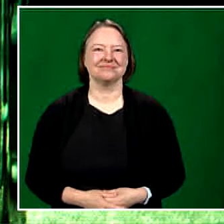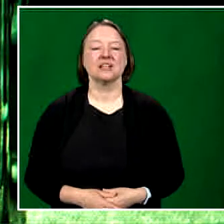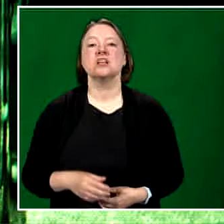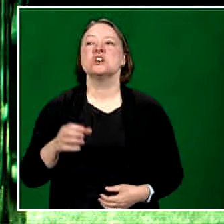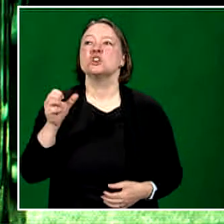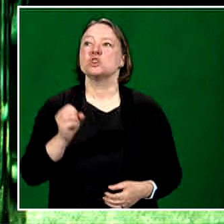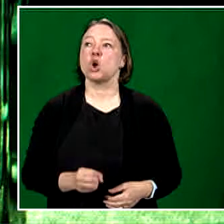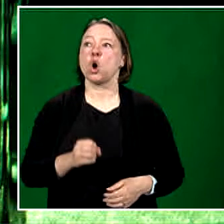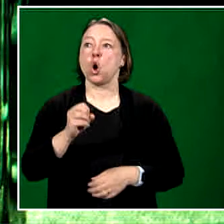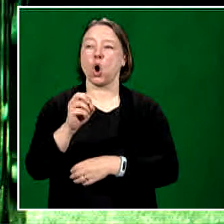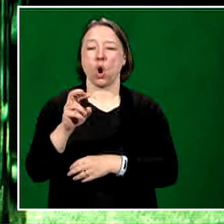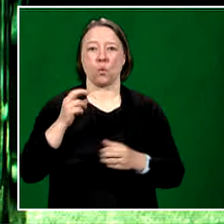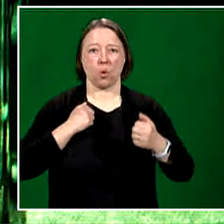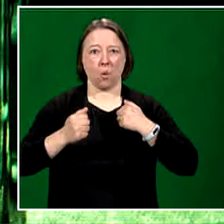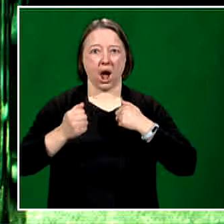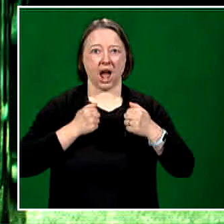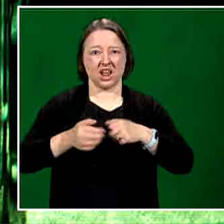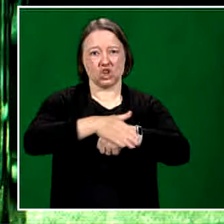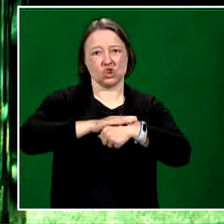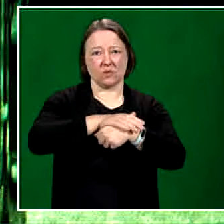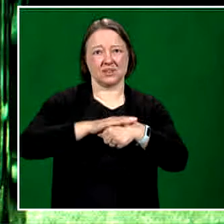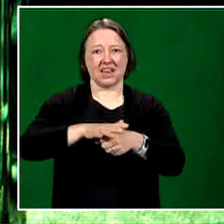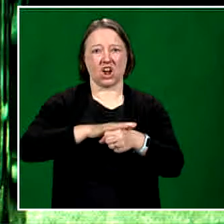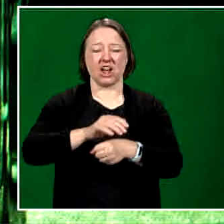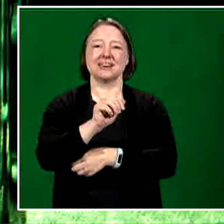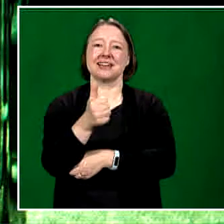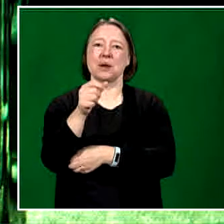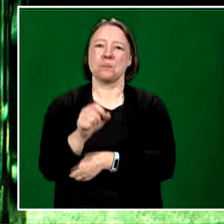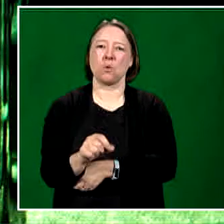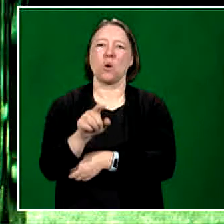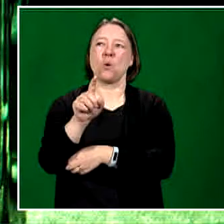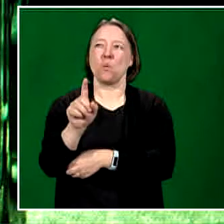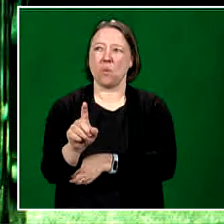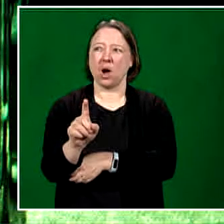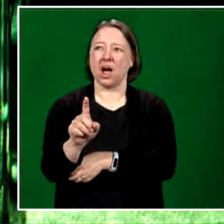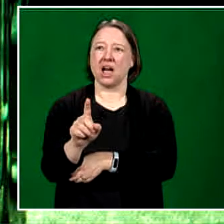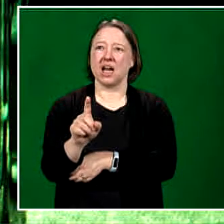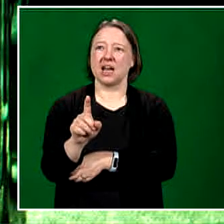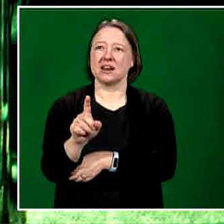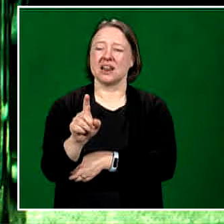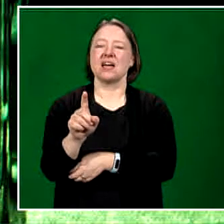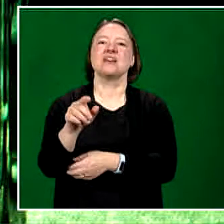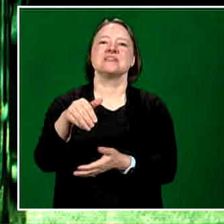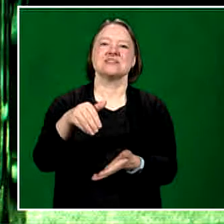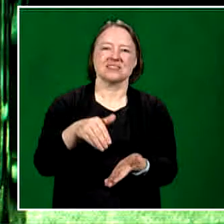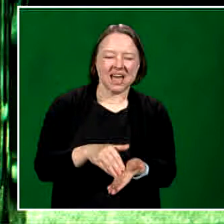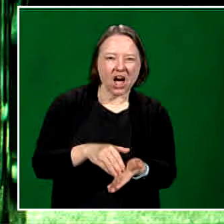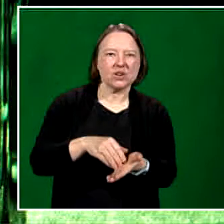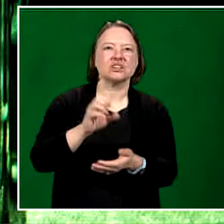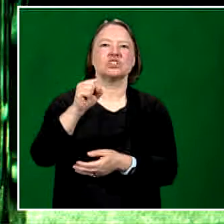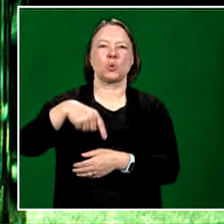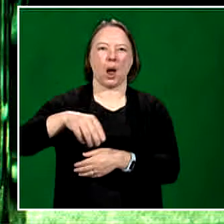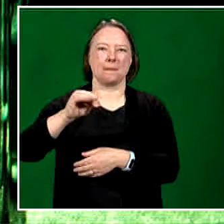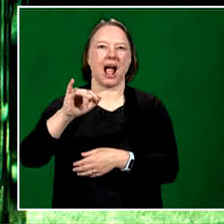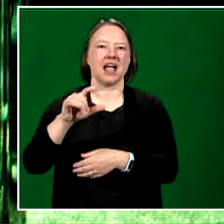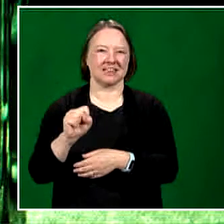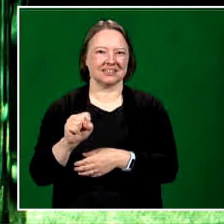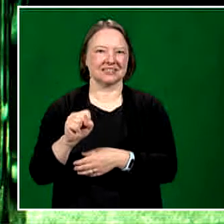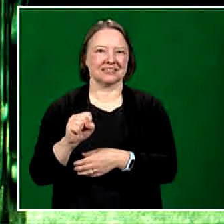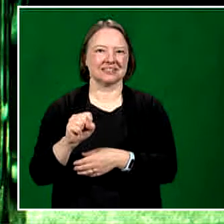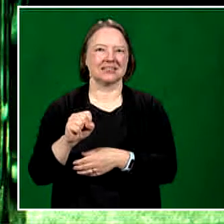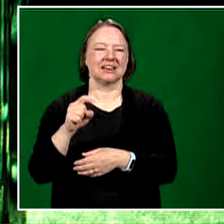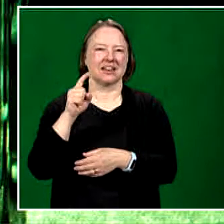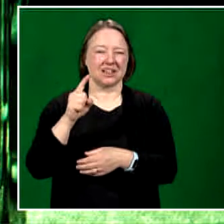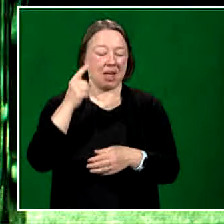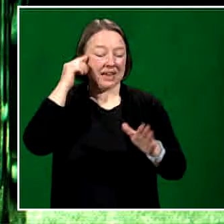So Rwanda, with its surface area of 10.1 thousand square miles, expects its population